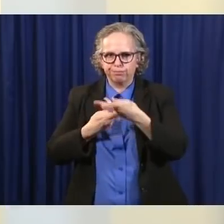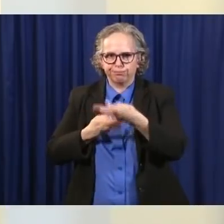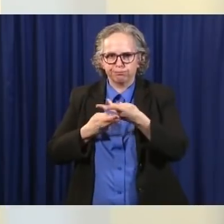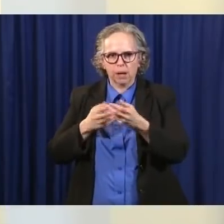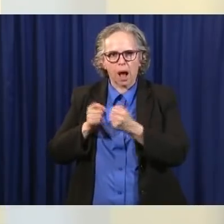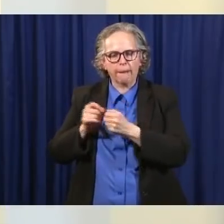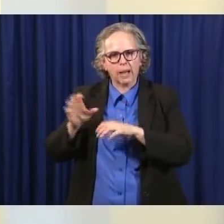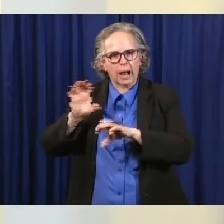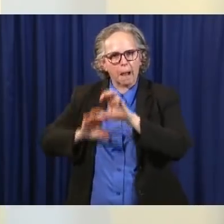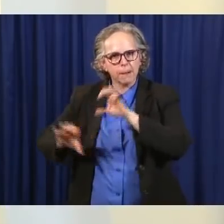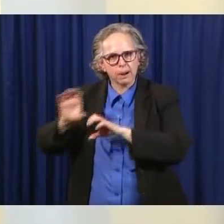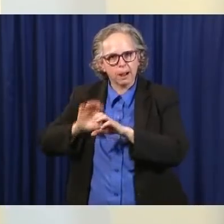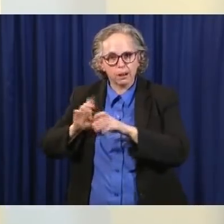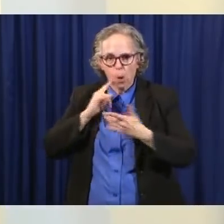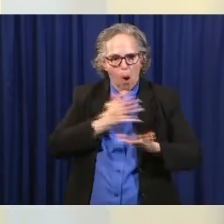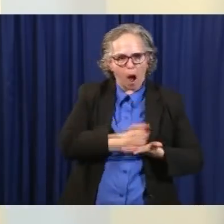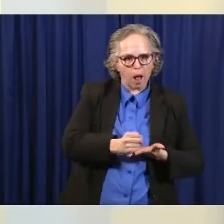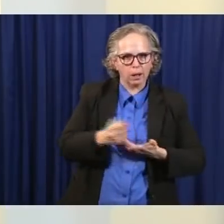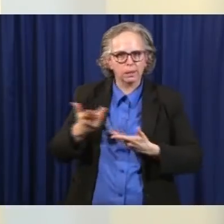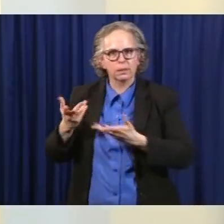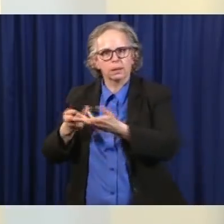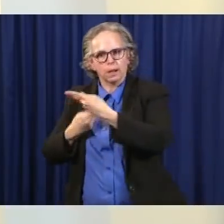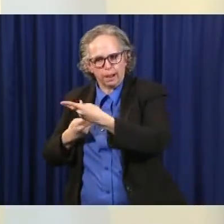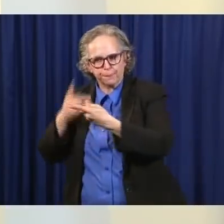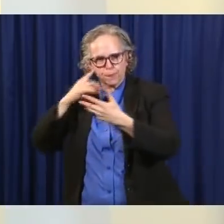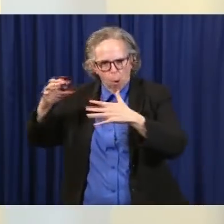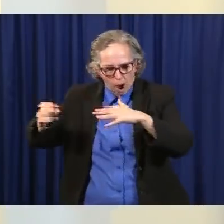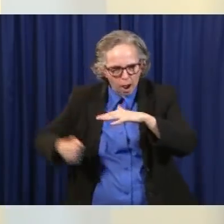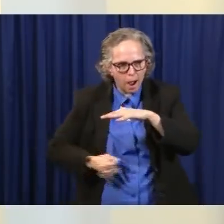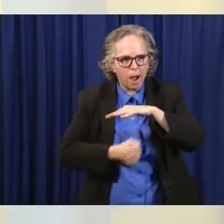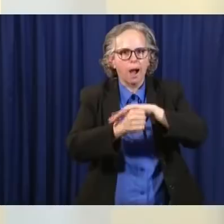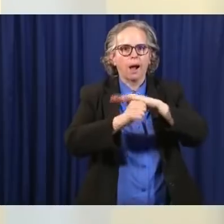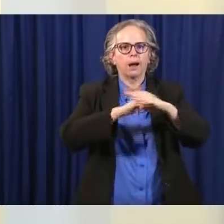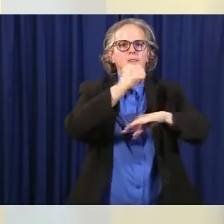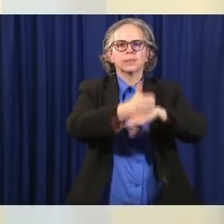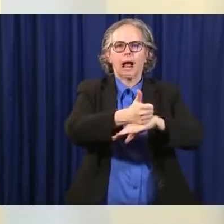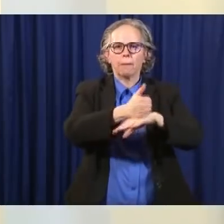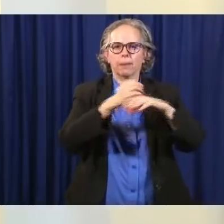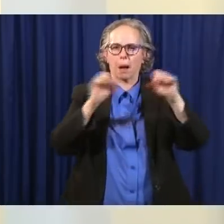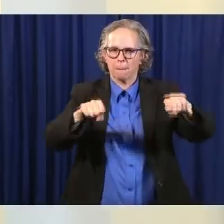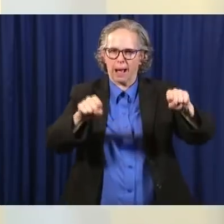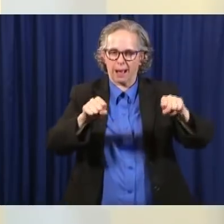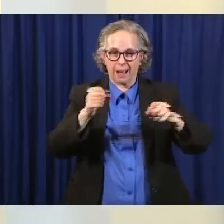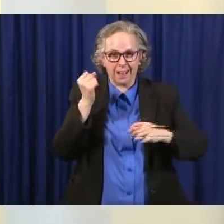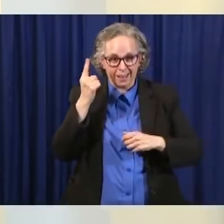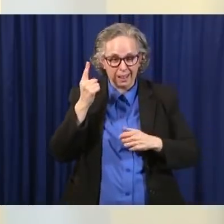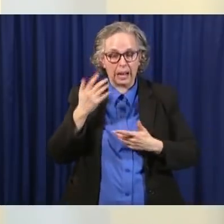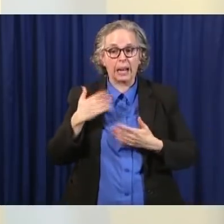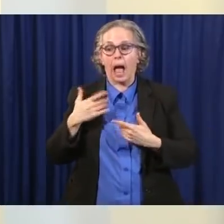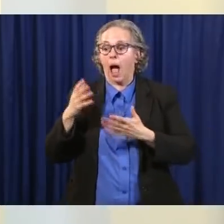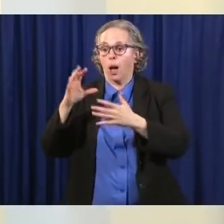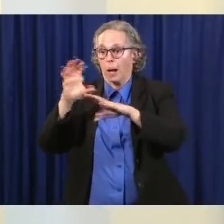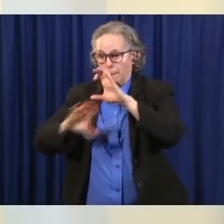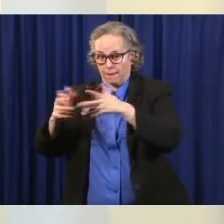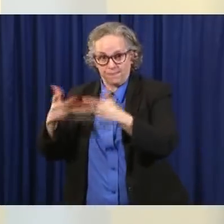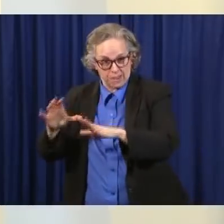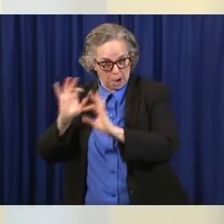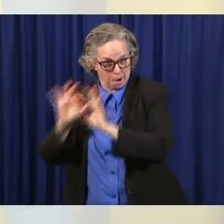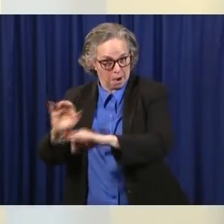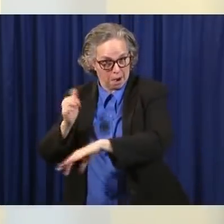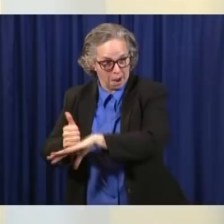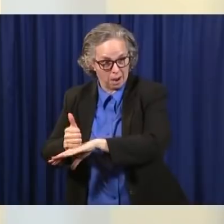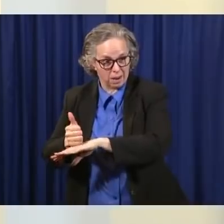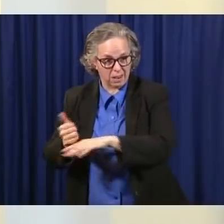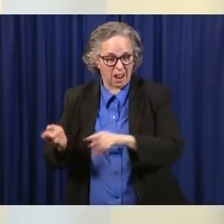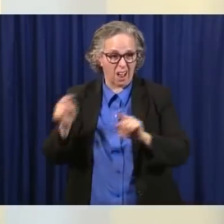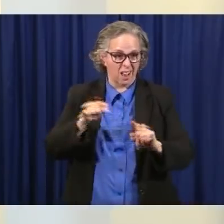that capacity is there. The next set of struggles you have is making sure that, just like we talked about the nursing home, that we can